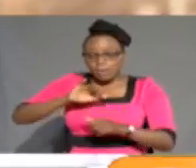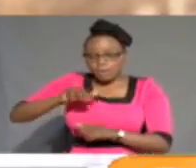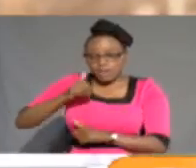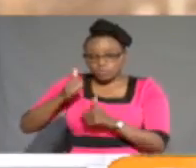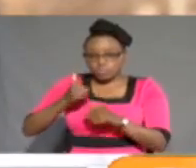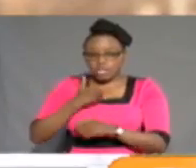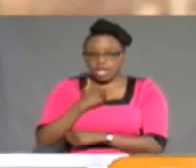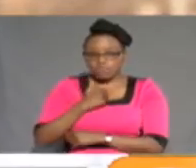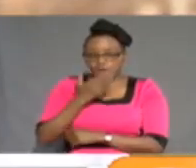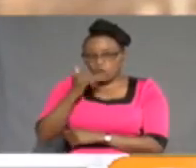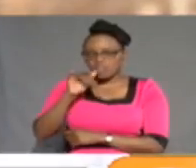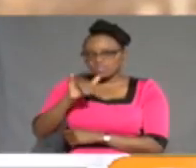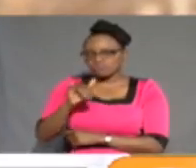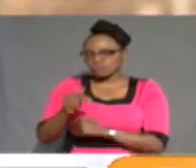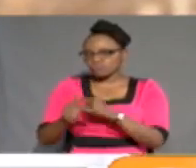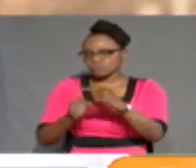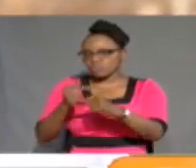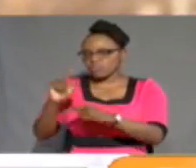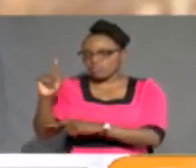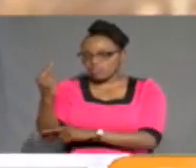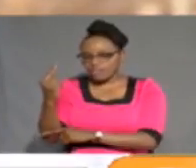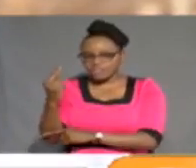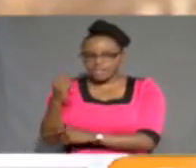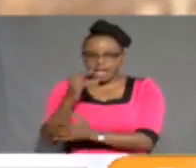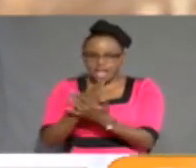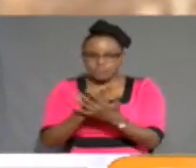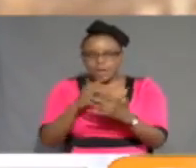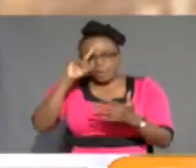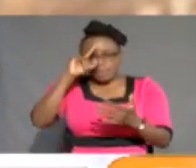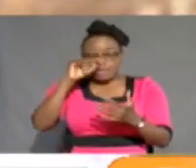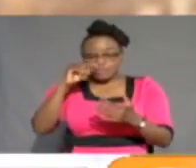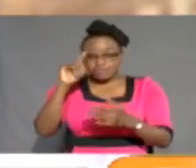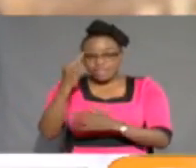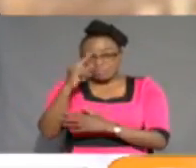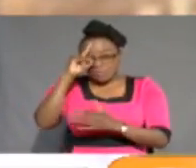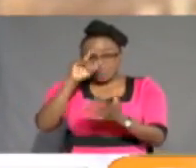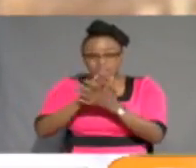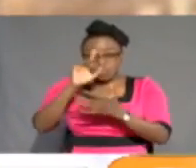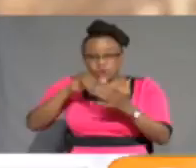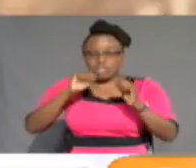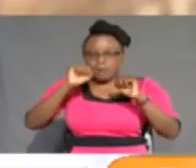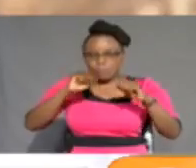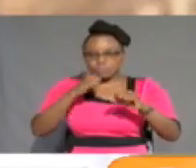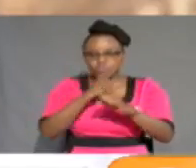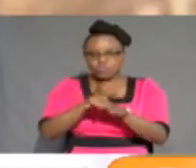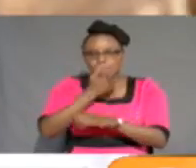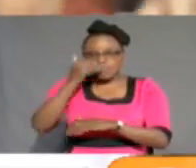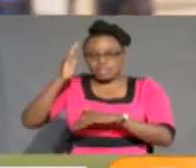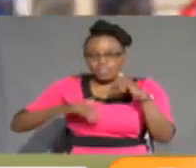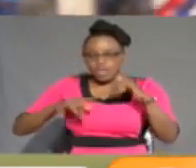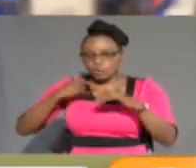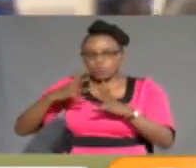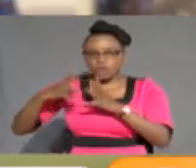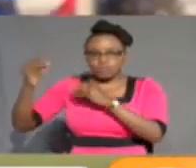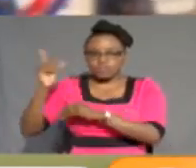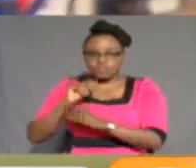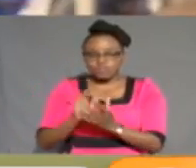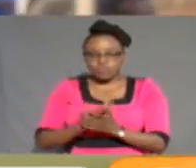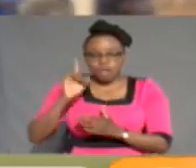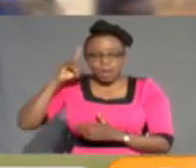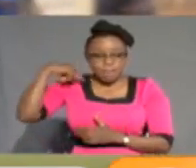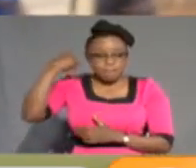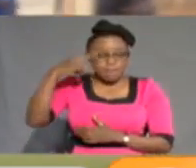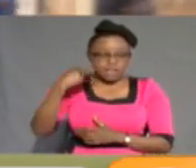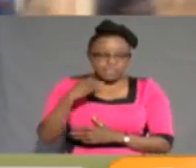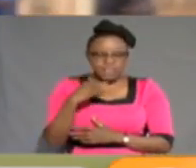nao because tulikuwa tu nao first leg, so mimi na believe that they can even do it better than wale wameenda. Tukicheza na Mathare hii